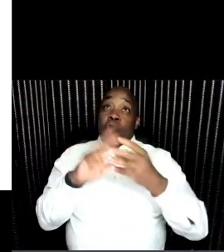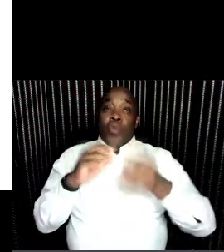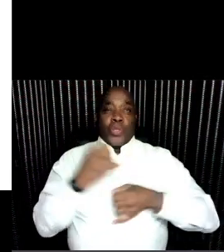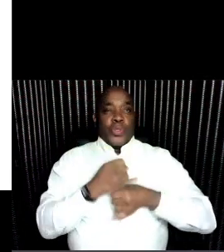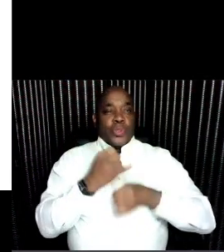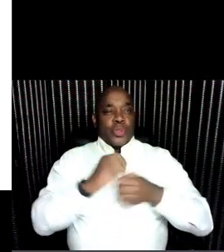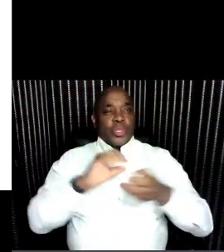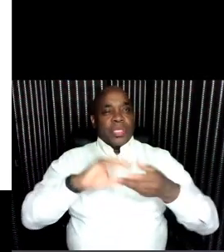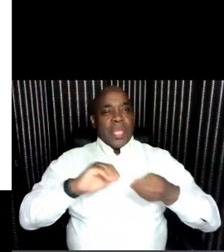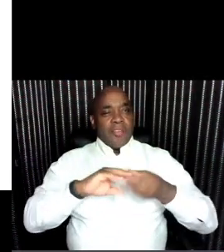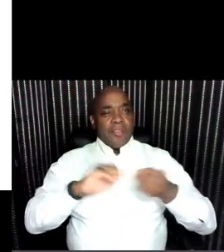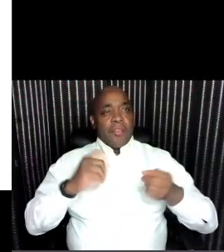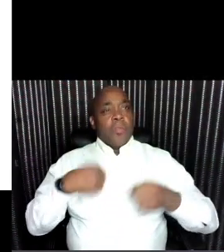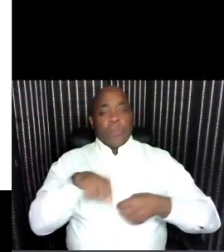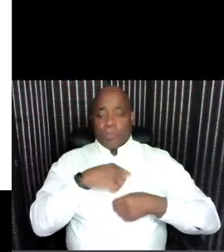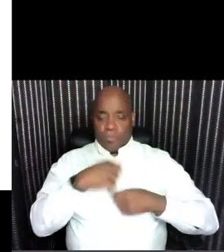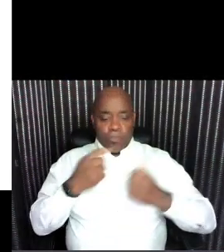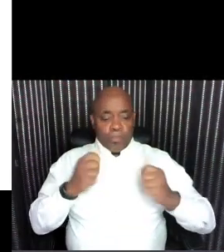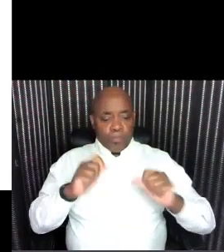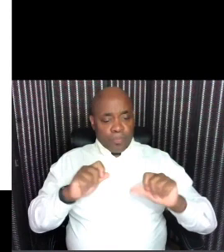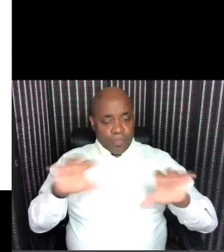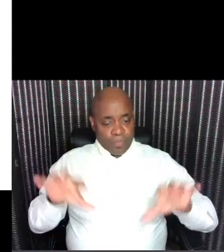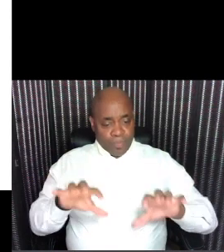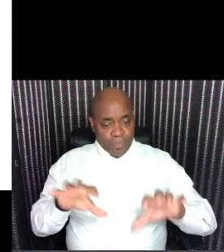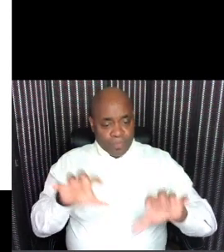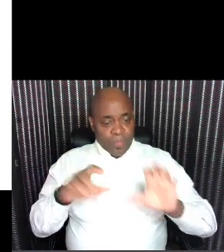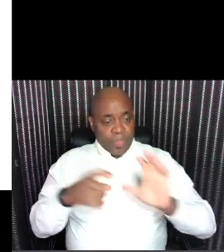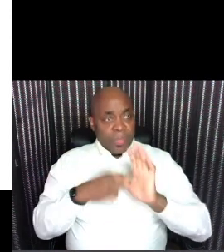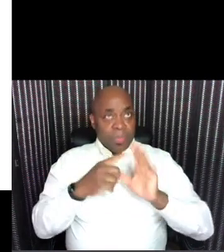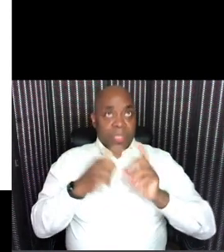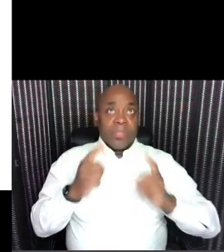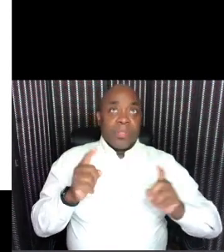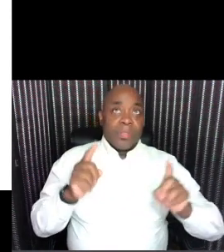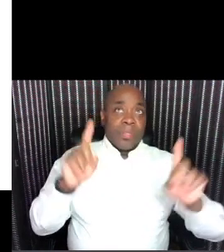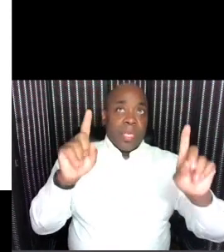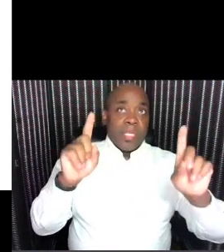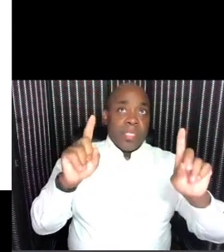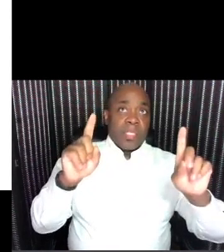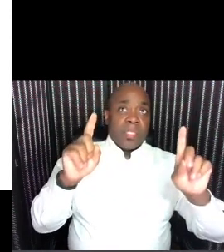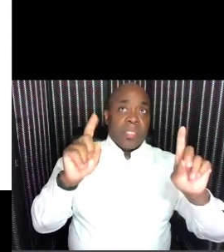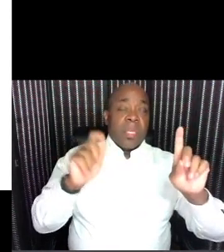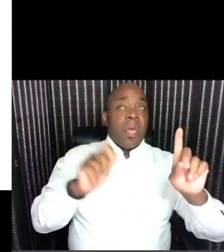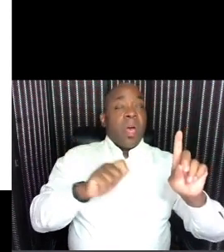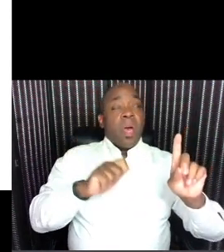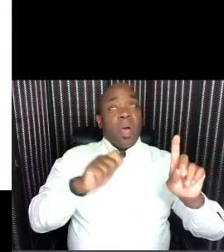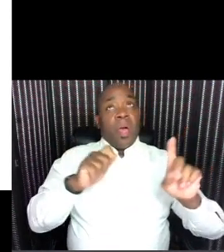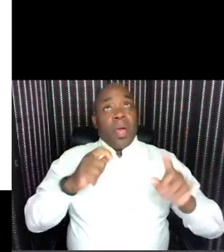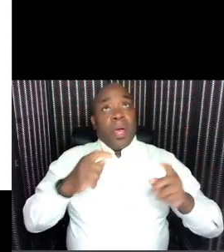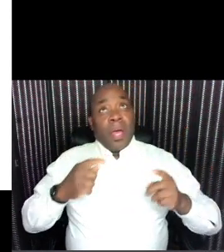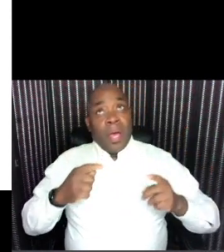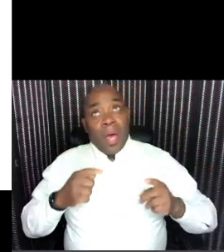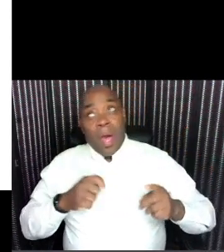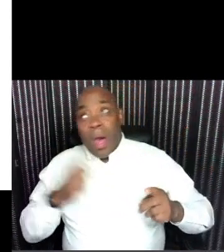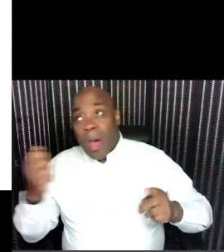that sometimes with some success in the case of Gus Henderson, but other times not as successful as I might have hoped.